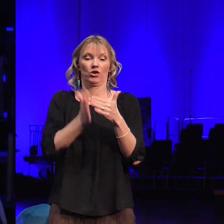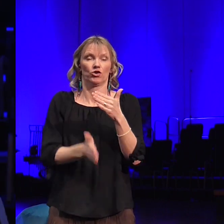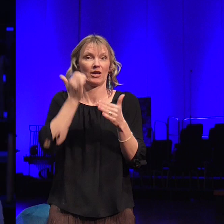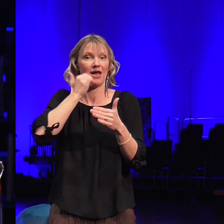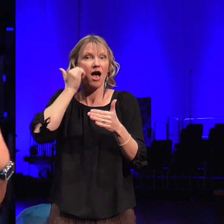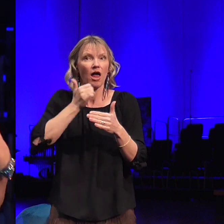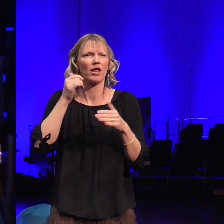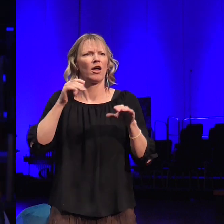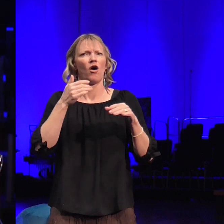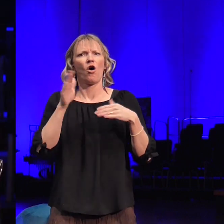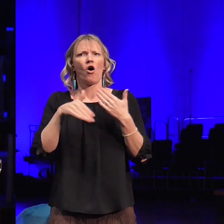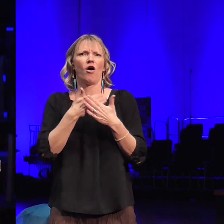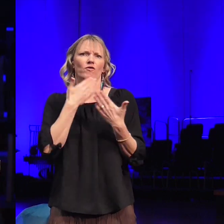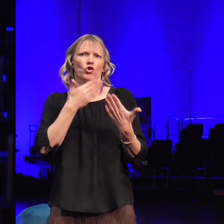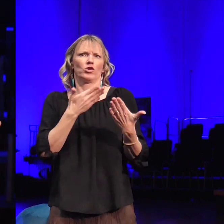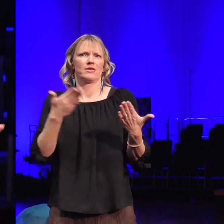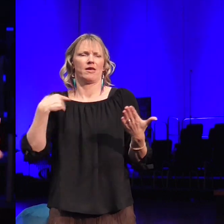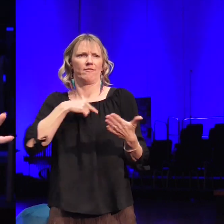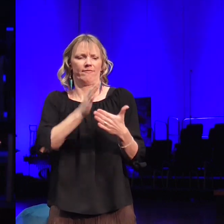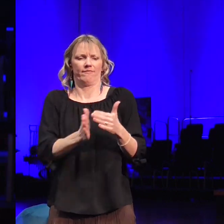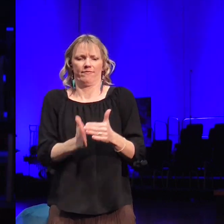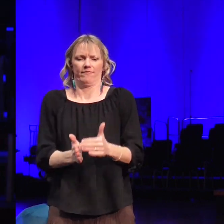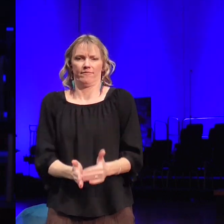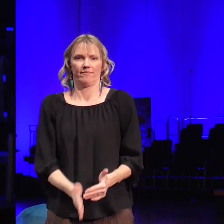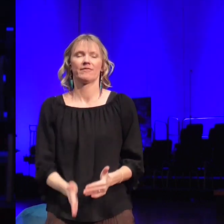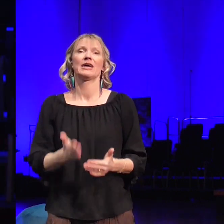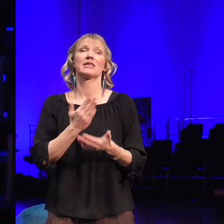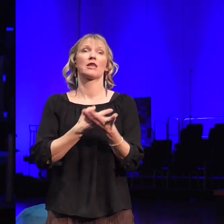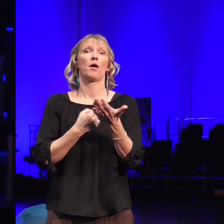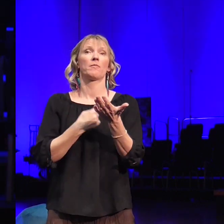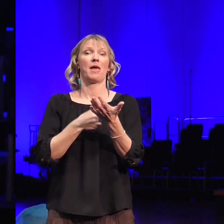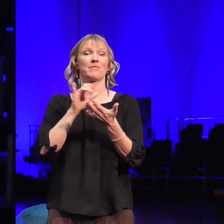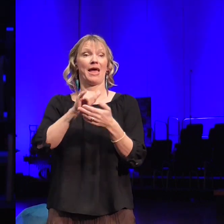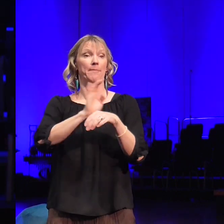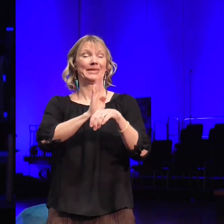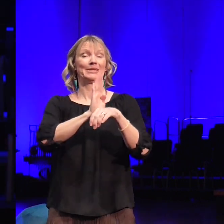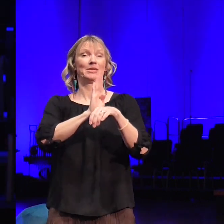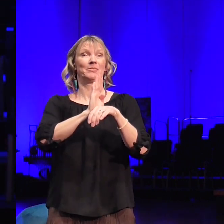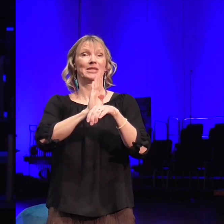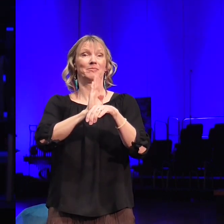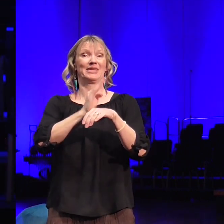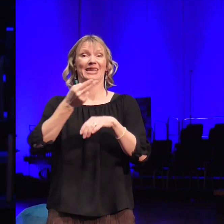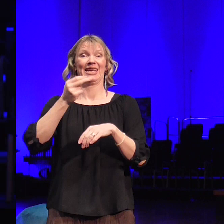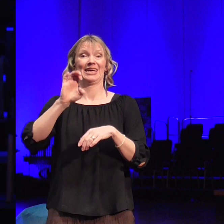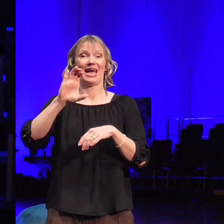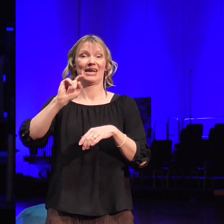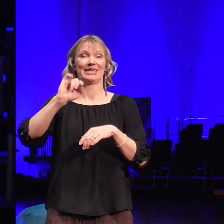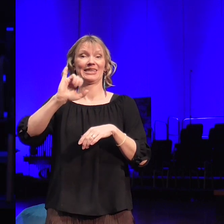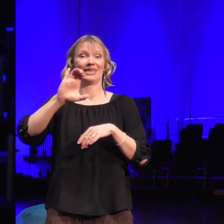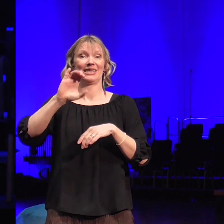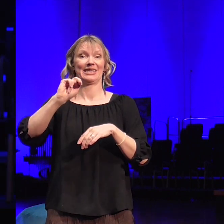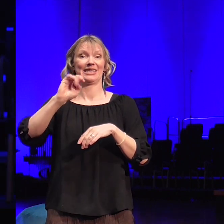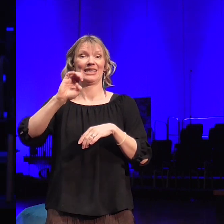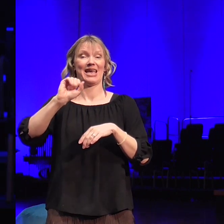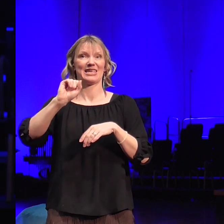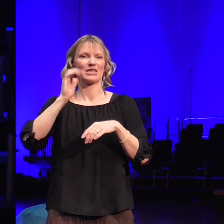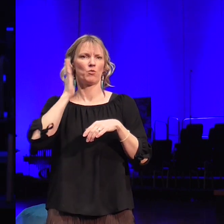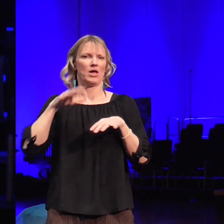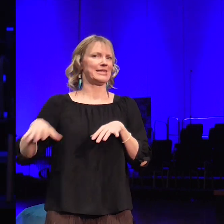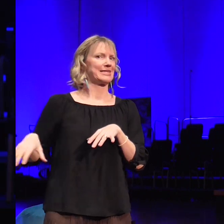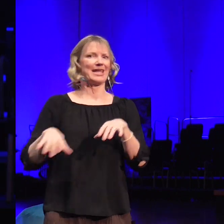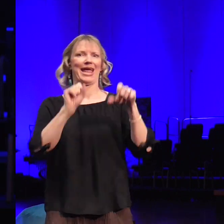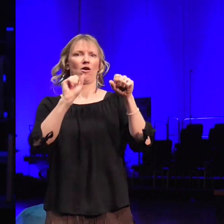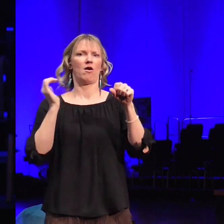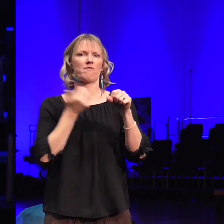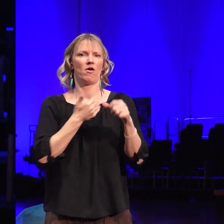doing, that we can sometimes let the busyness and the hecticness of life take over to such a